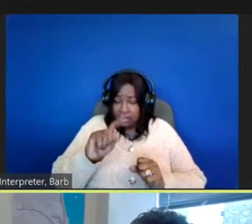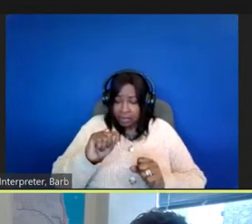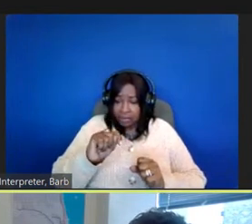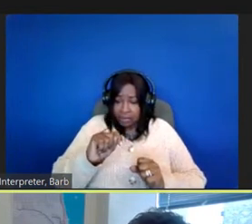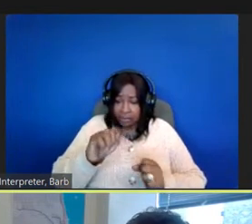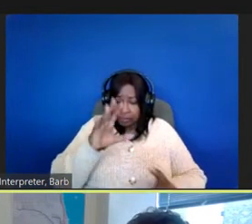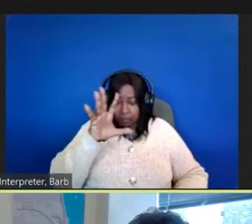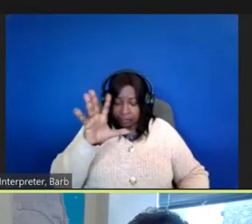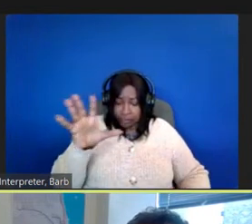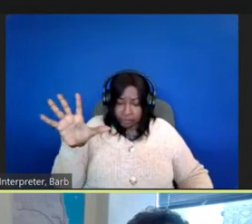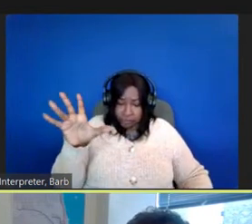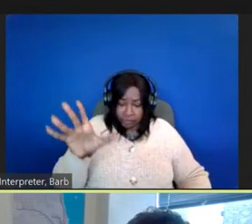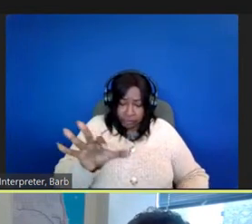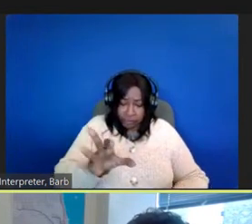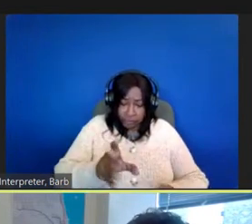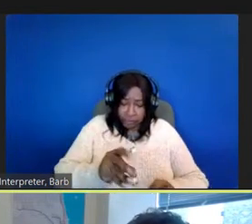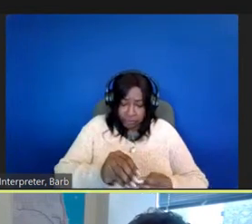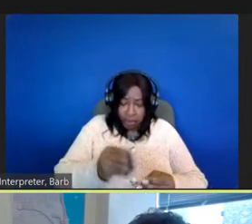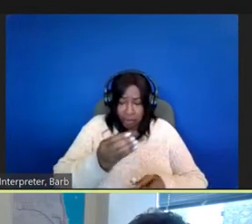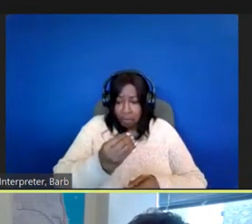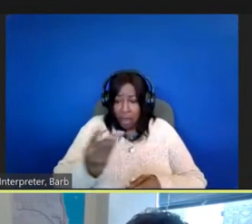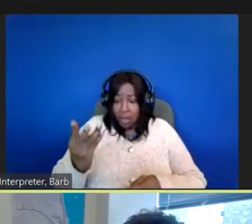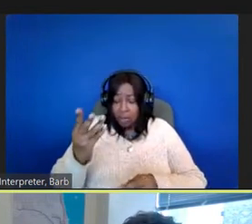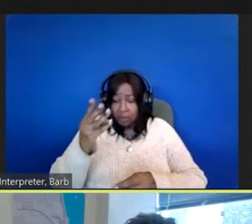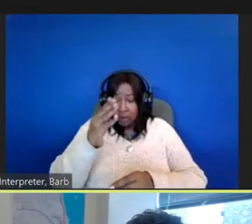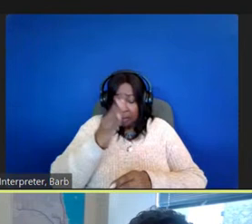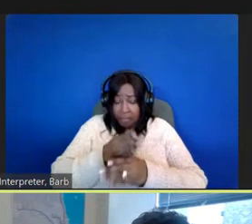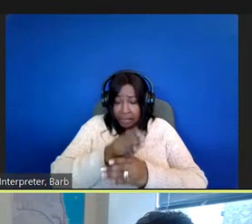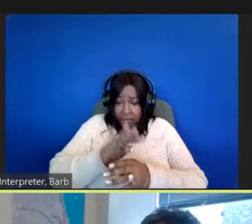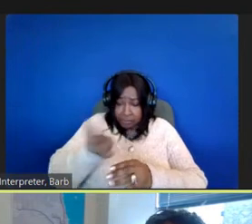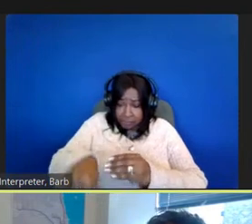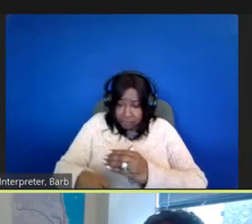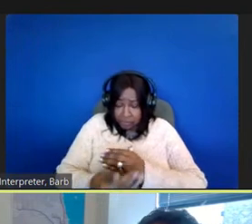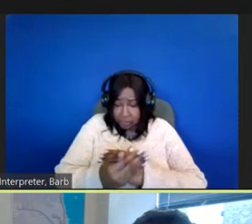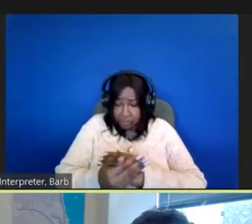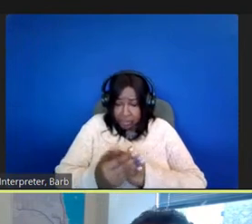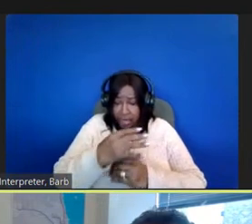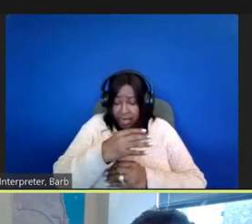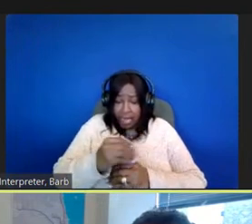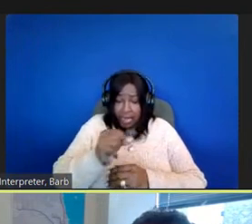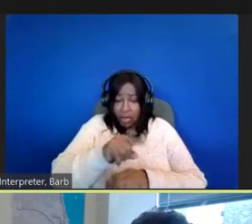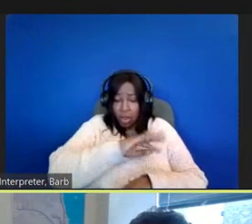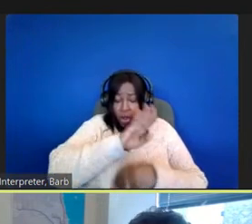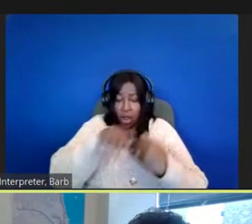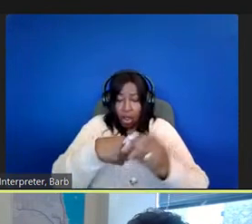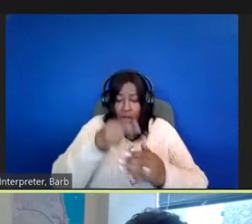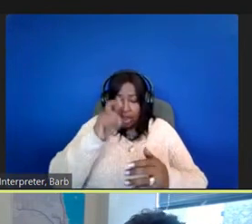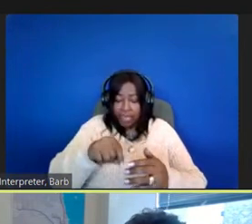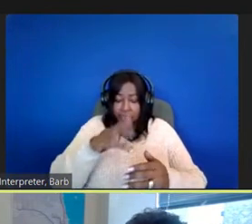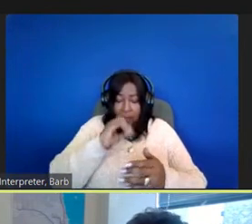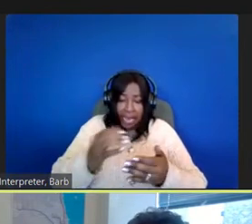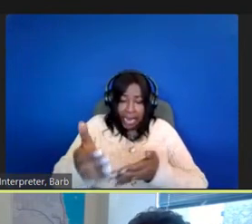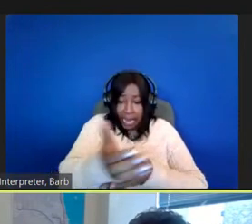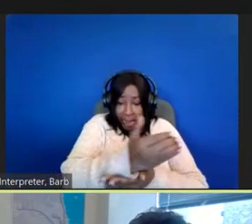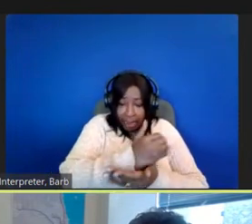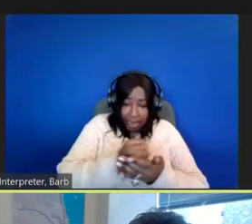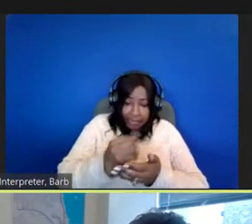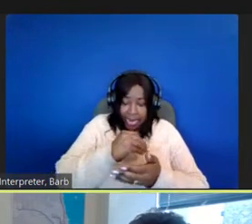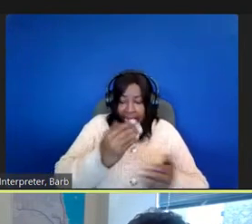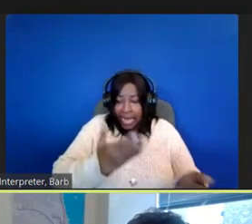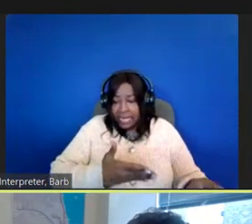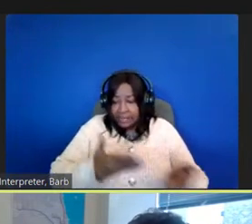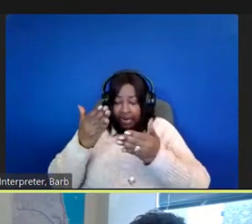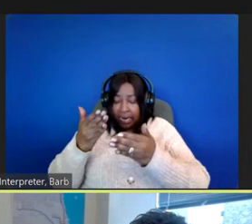multiple buses overnight, and then that vault has to be collected and taken to a place where it gets counted